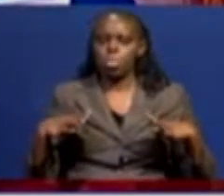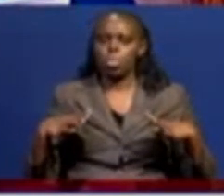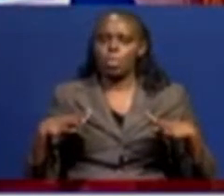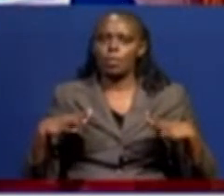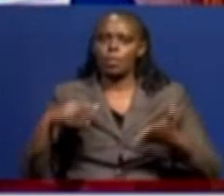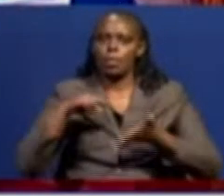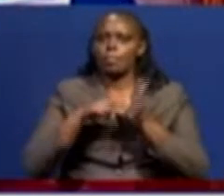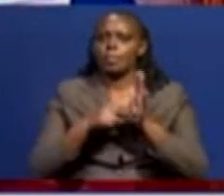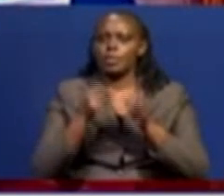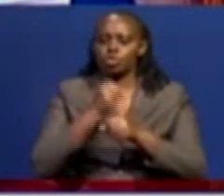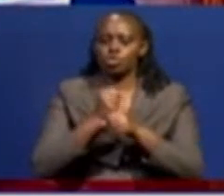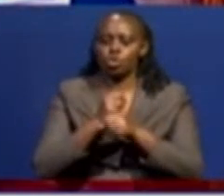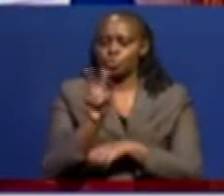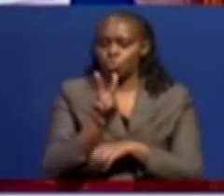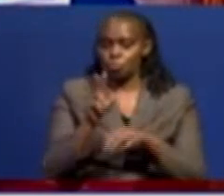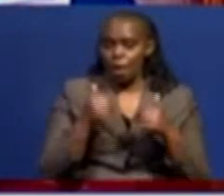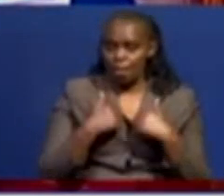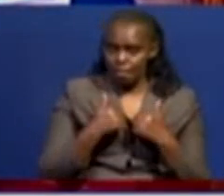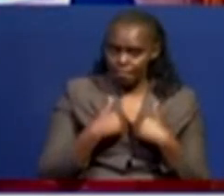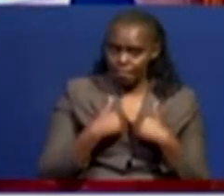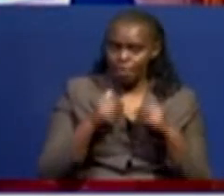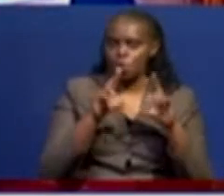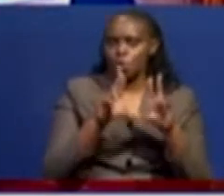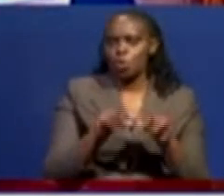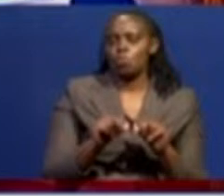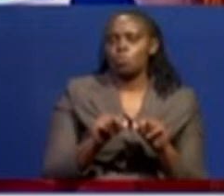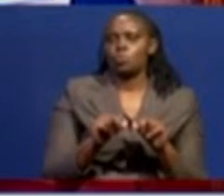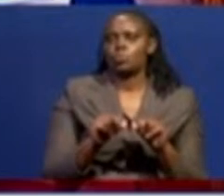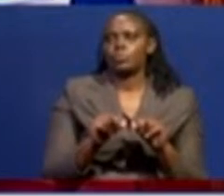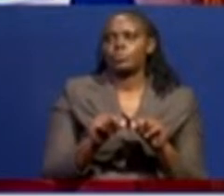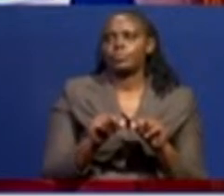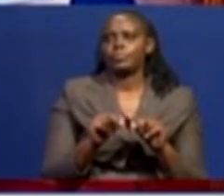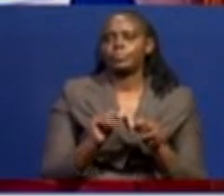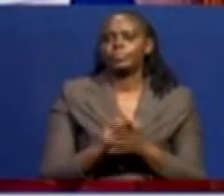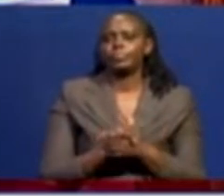of absence deemed to be holding two jobs at the same time? No.